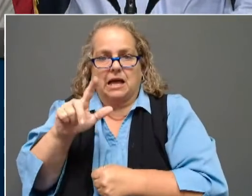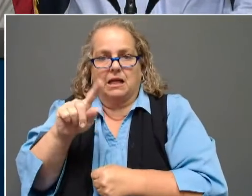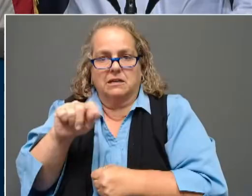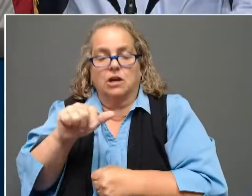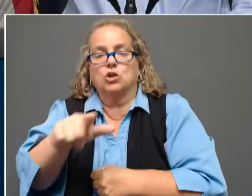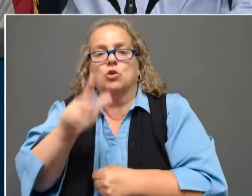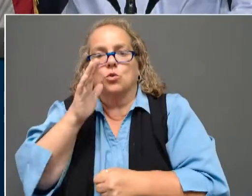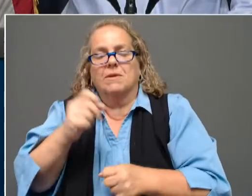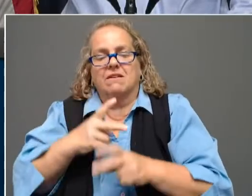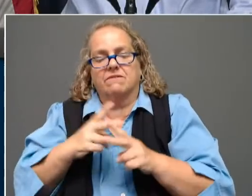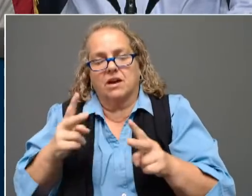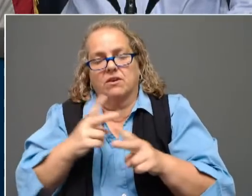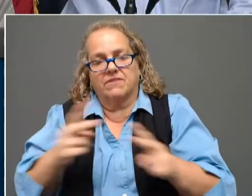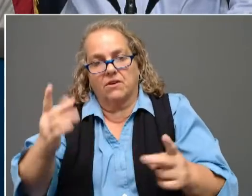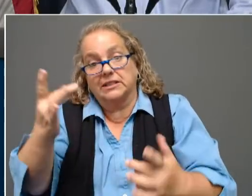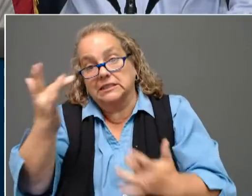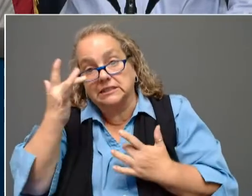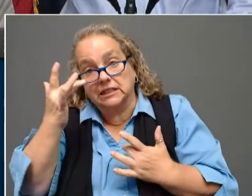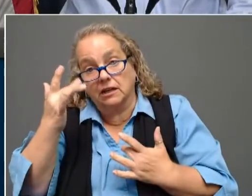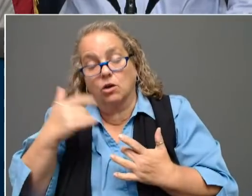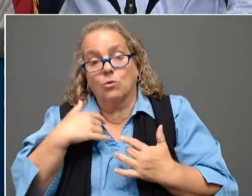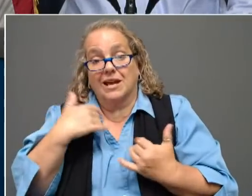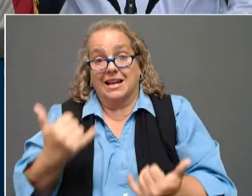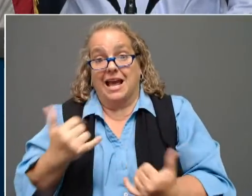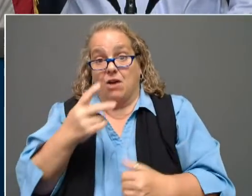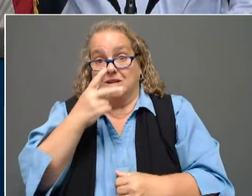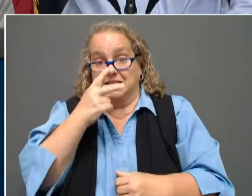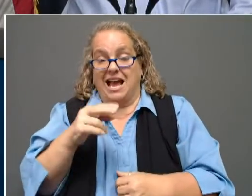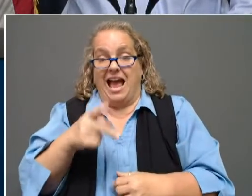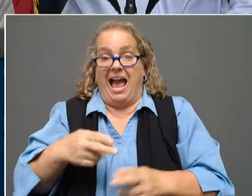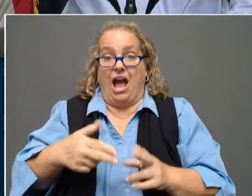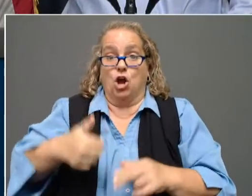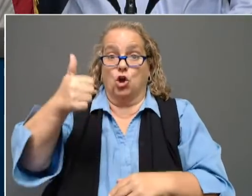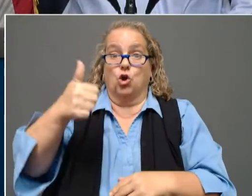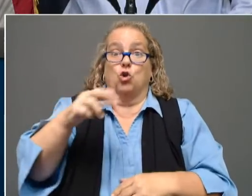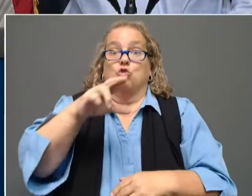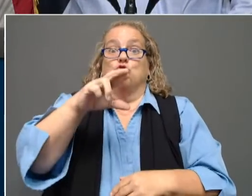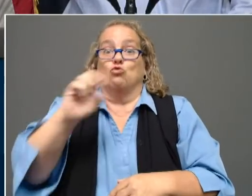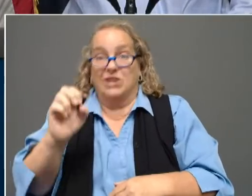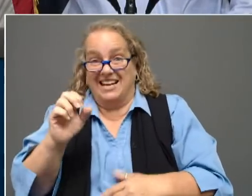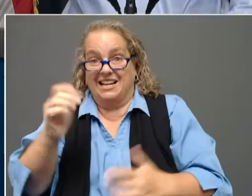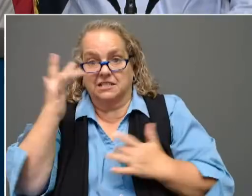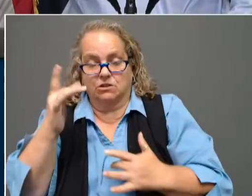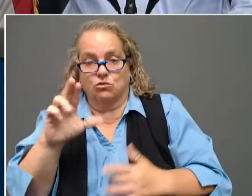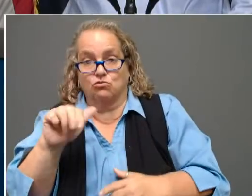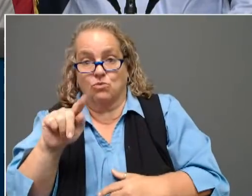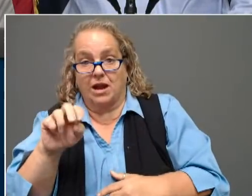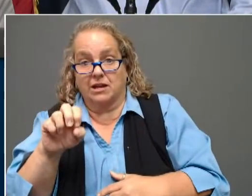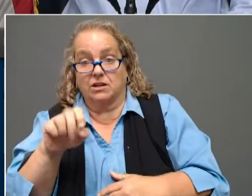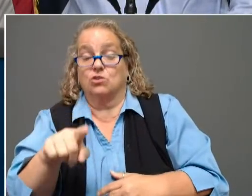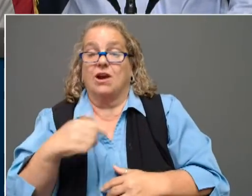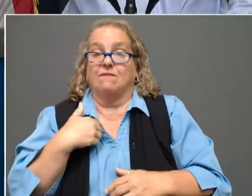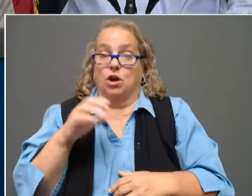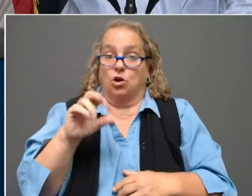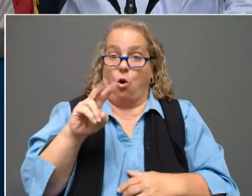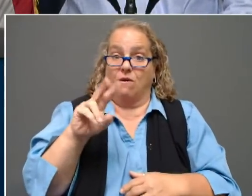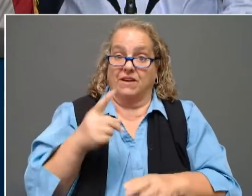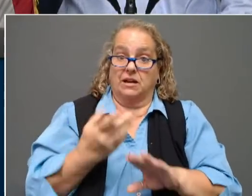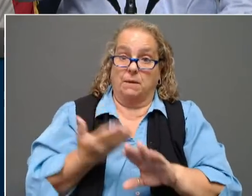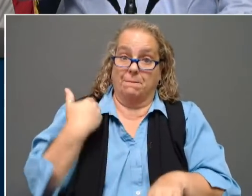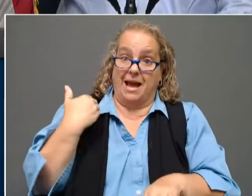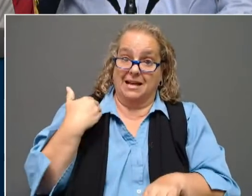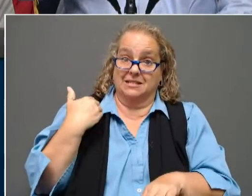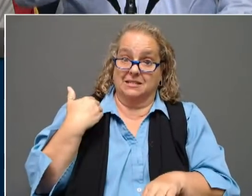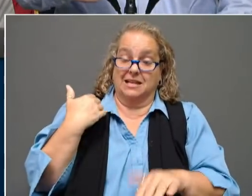a higher reinfection rate because of the Delta variant. In other words, if you've had COVID in the past, this is the time that you are